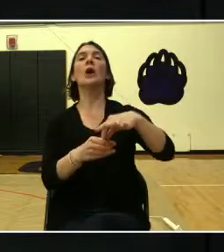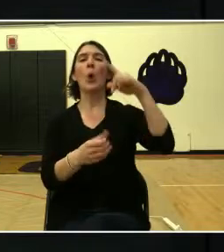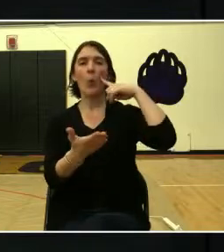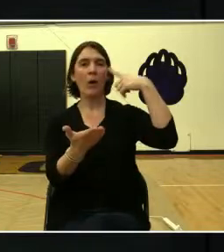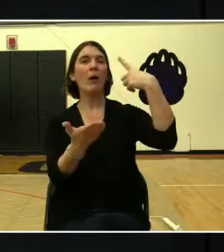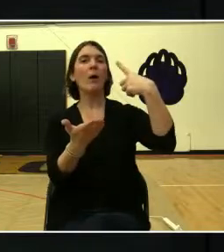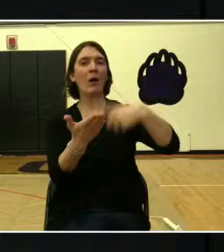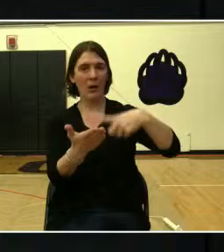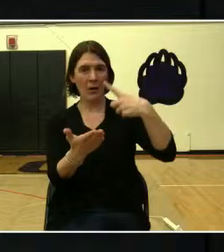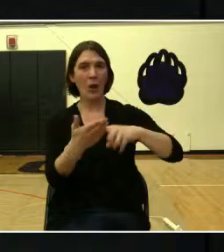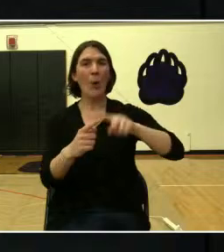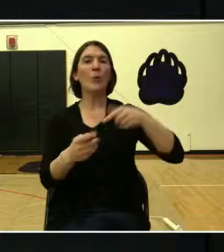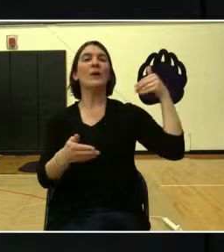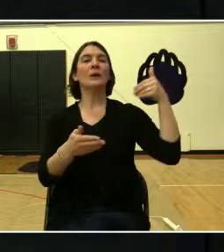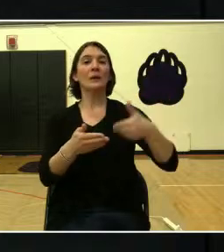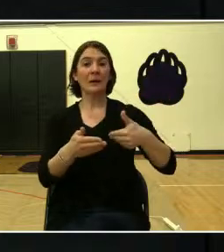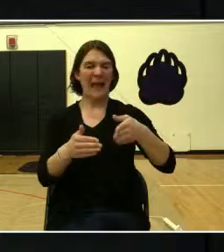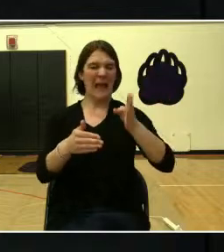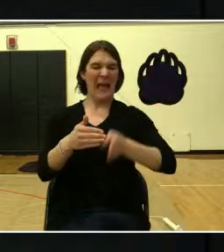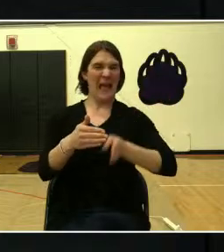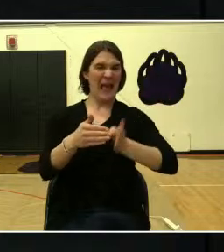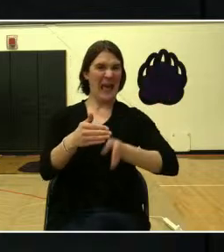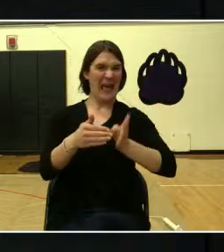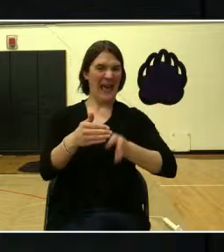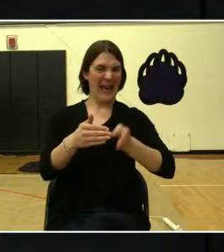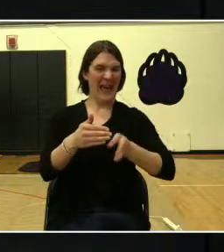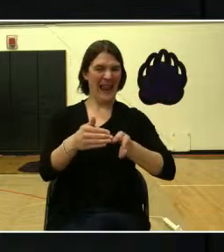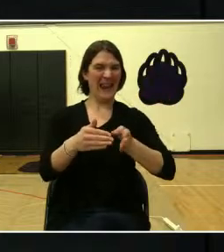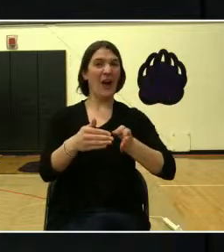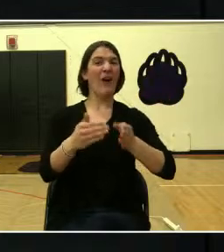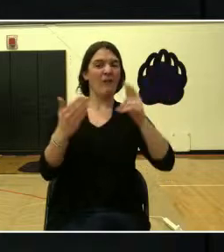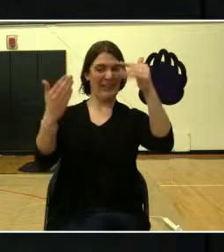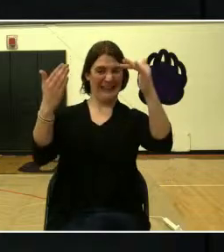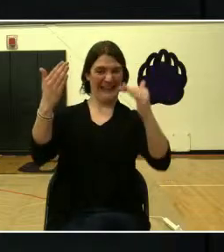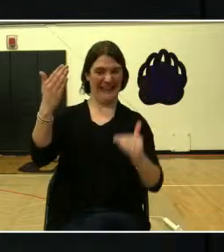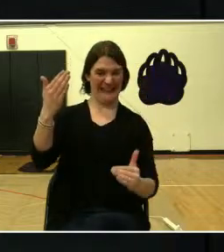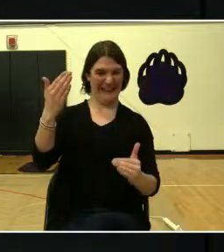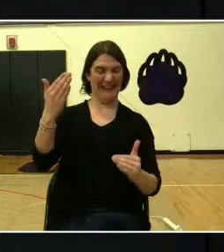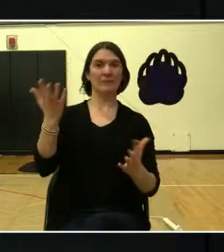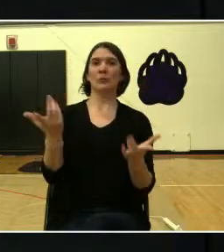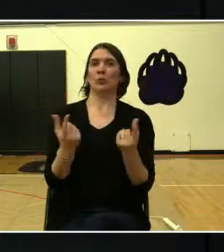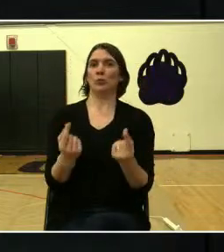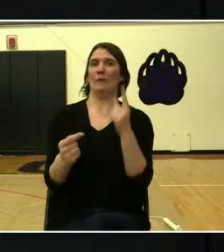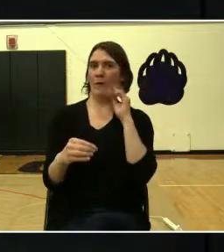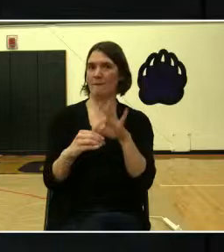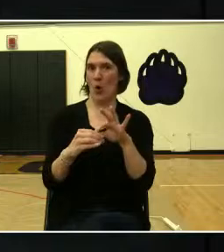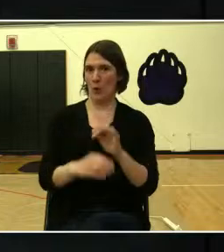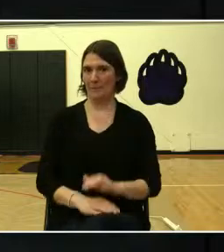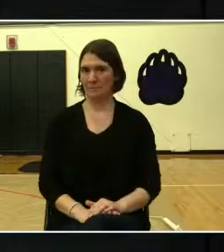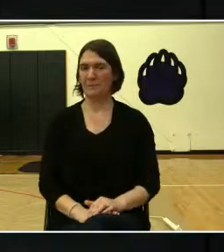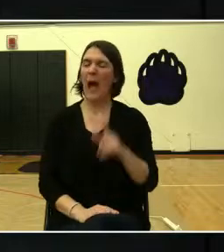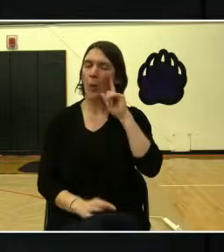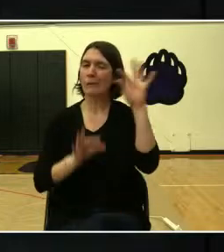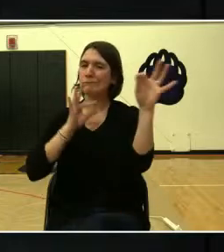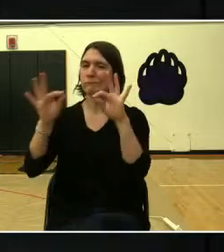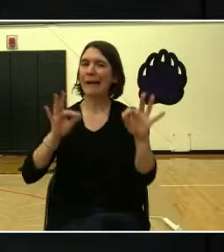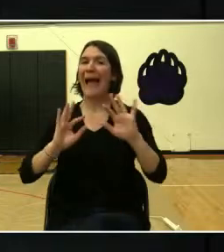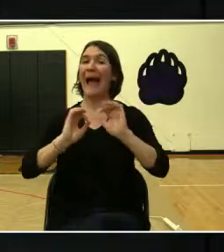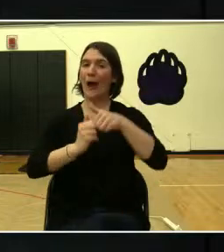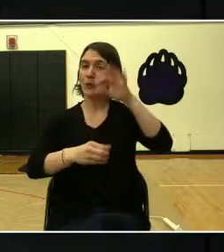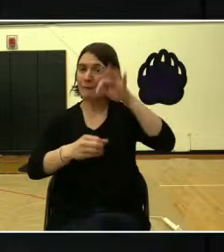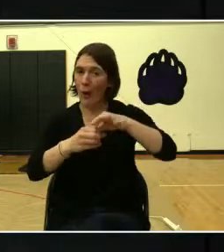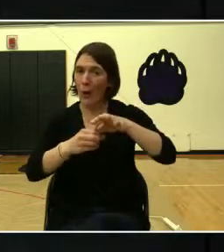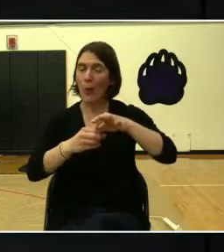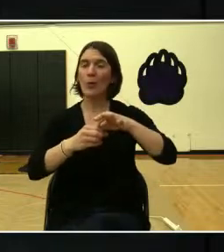discussed as we get to the end of the uh warned articles uh um and we'll talk then specifically